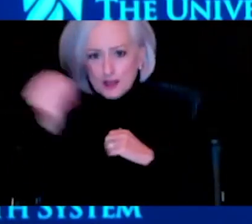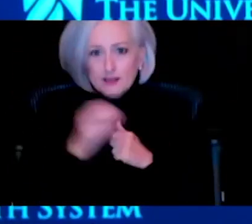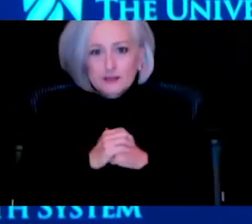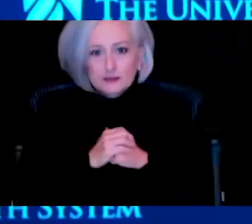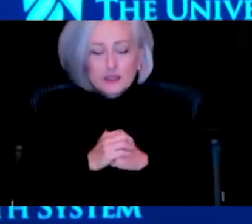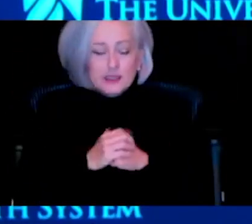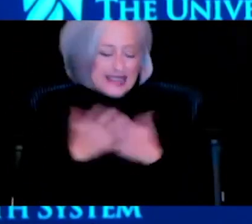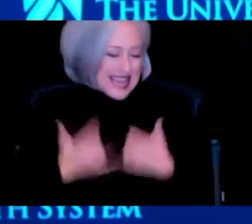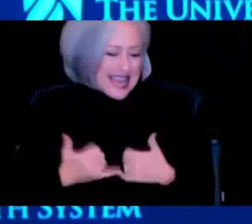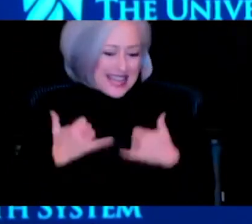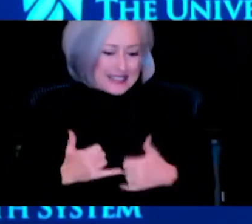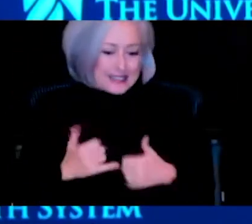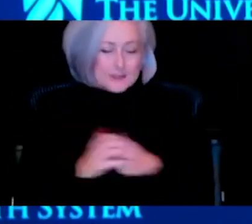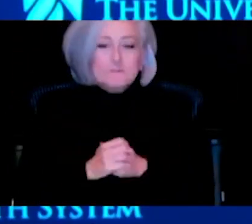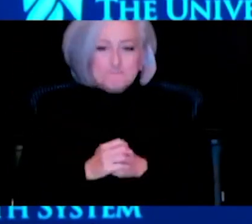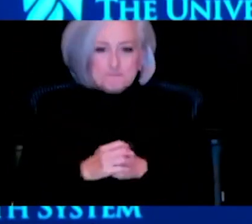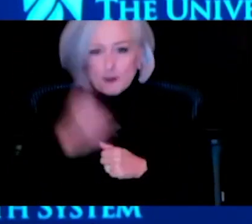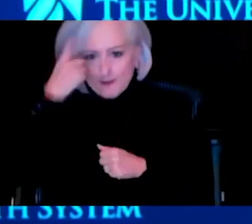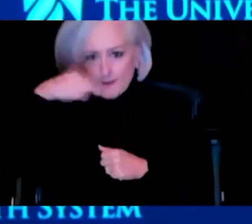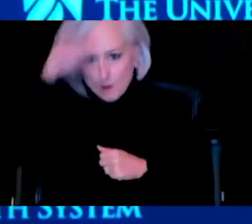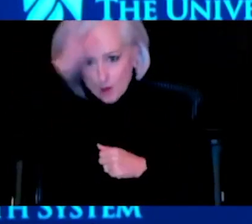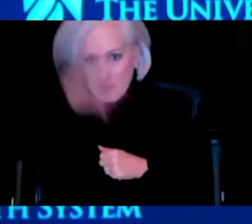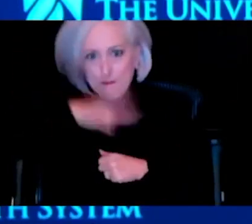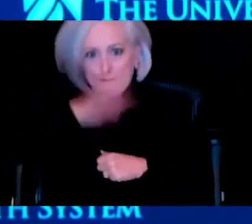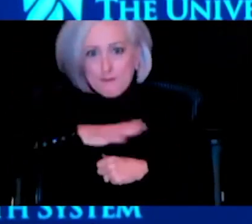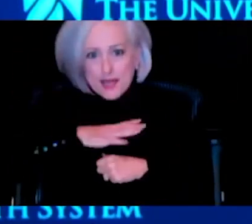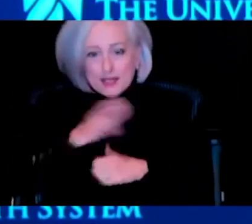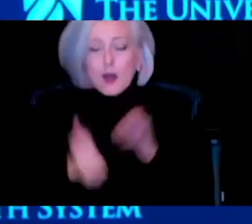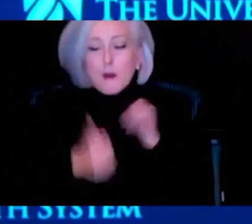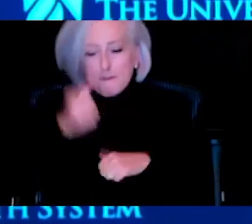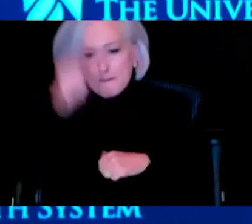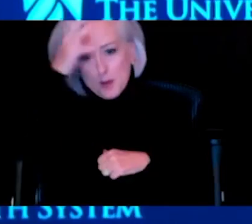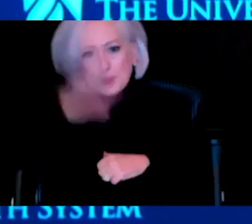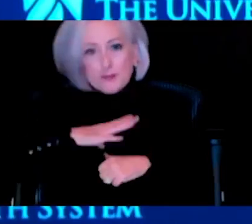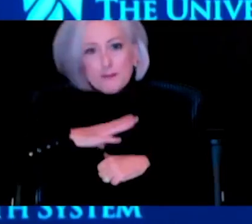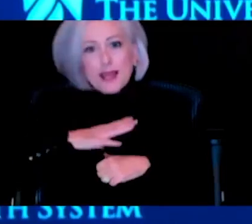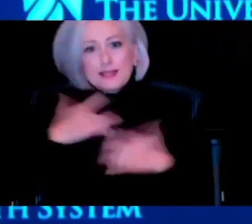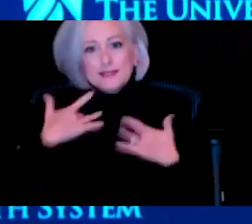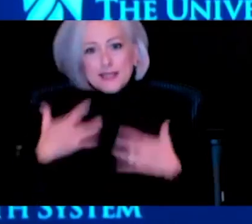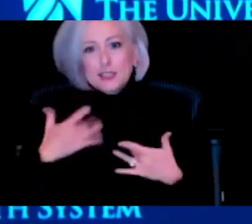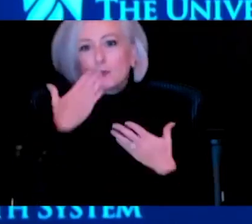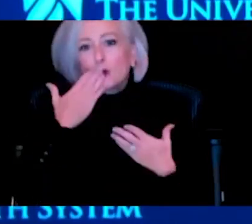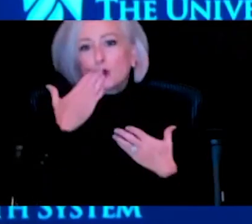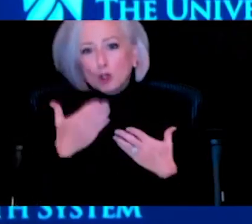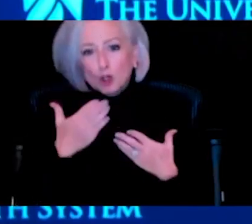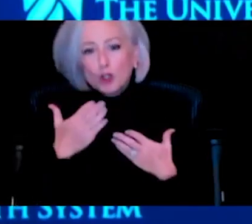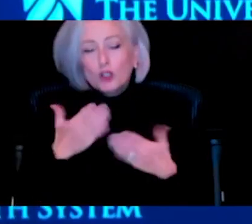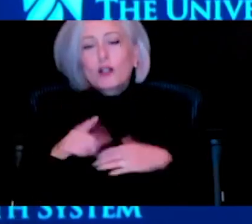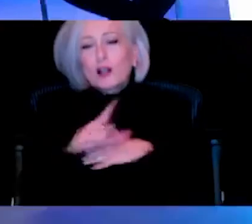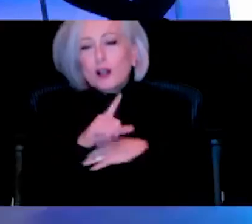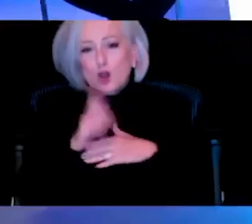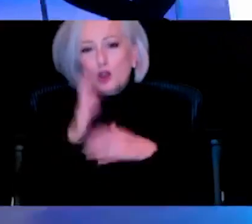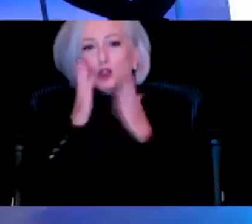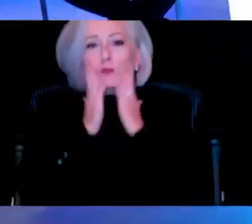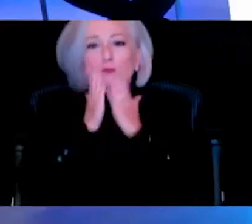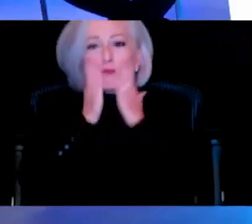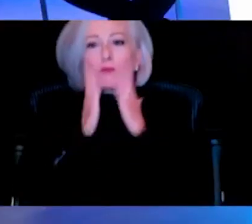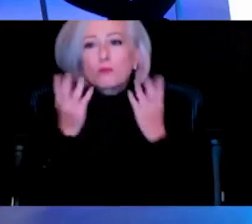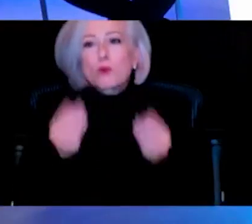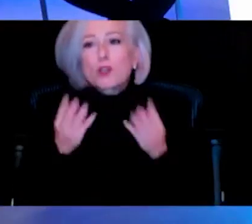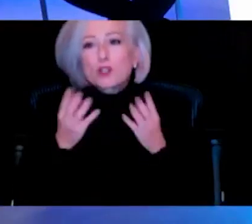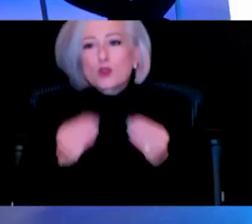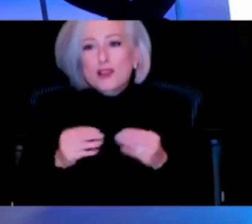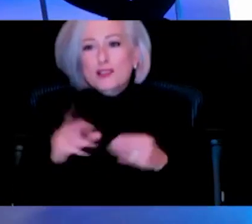now, for men, most of the men are doing a good moisturizer and a retinol at night. I know men just love that word. Have